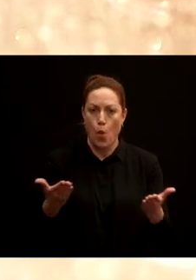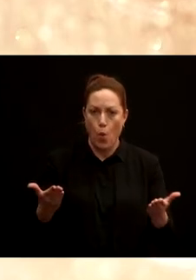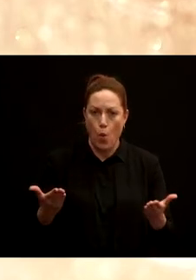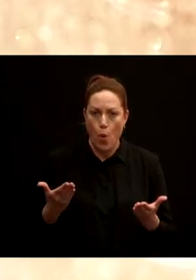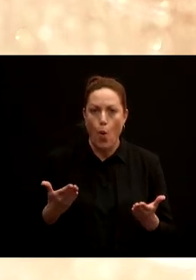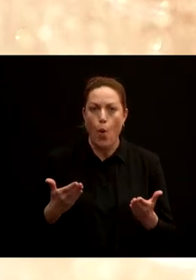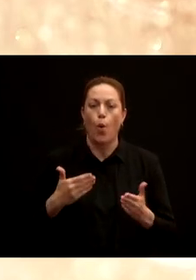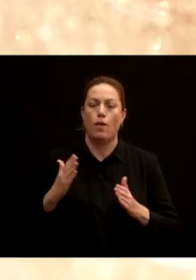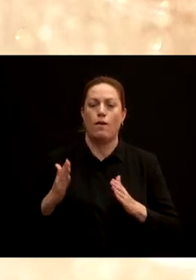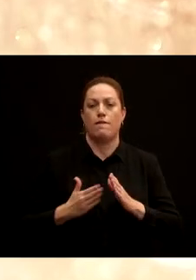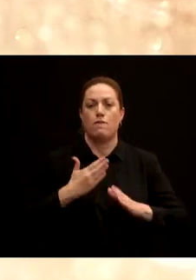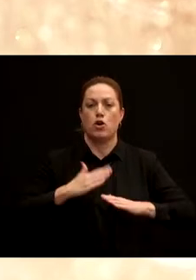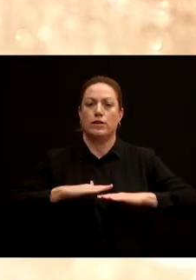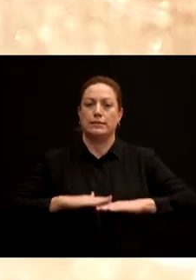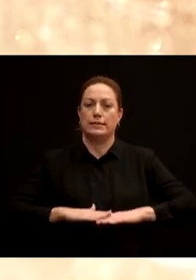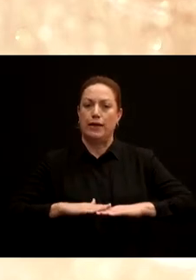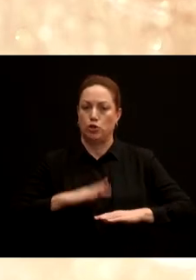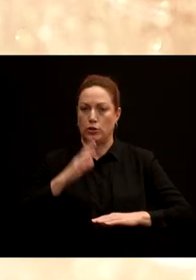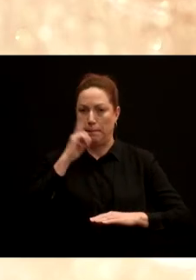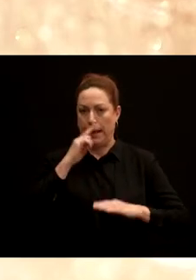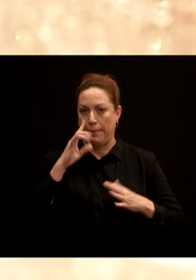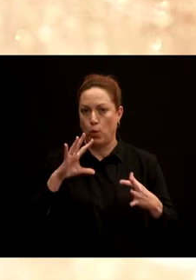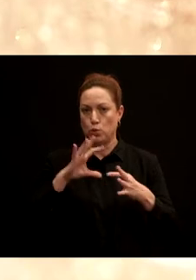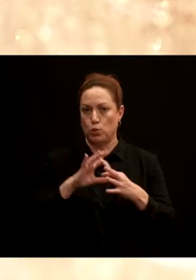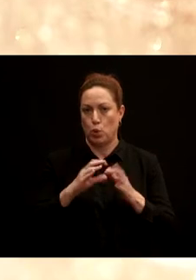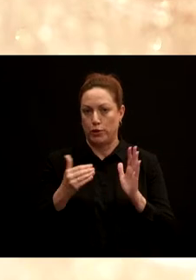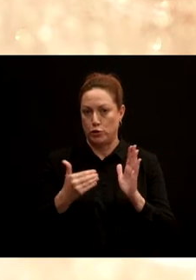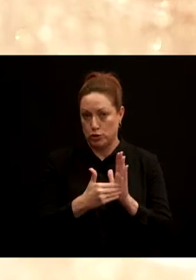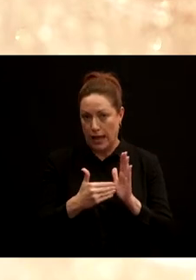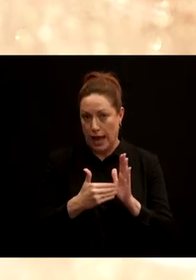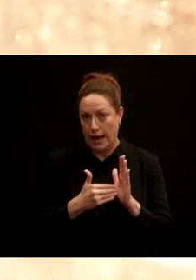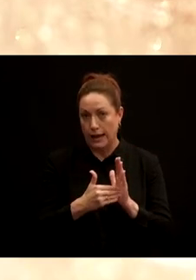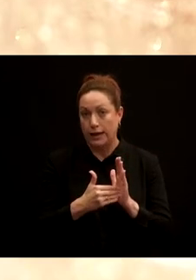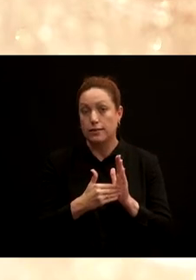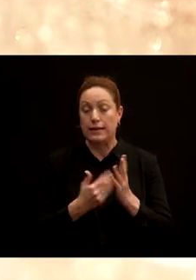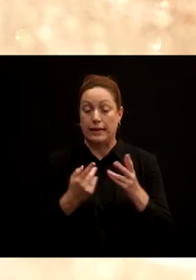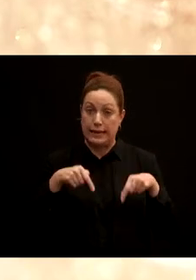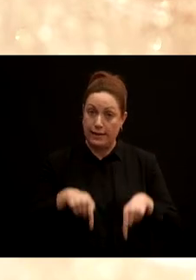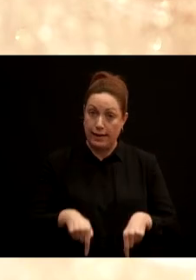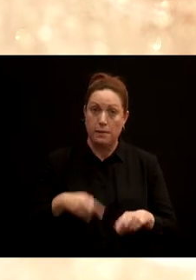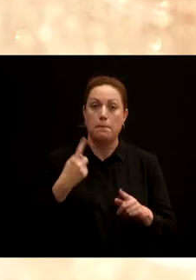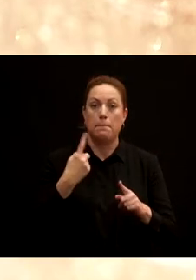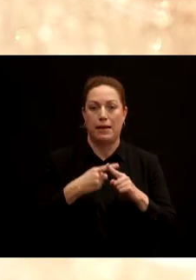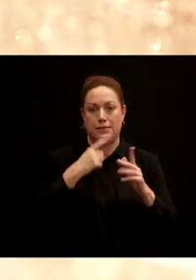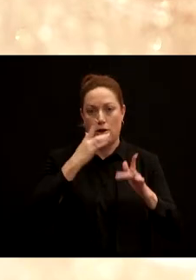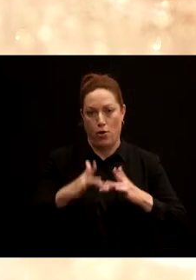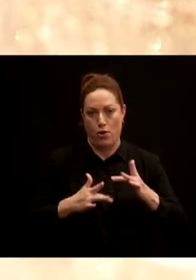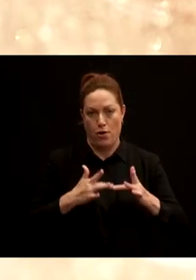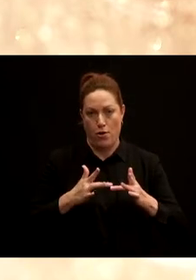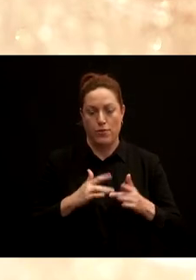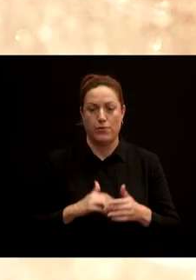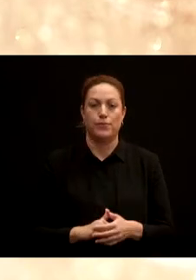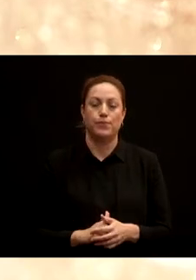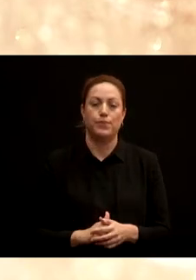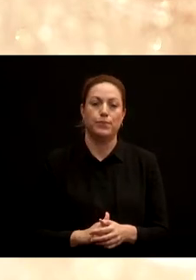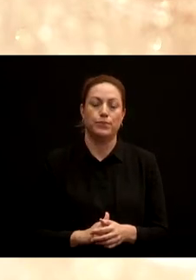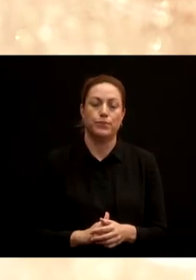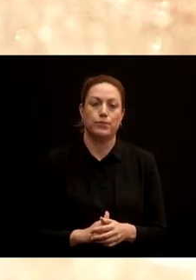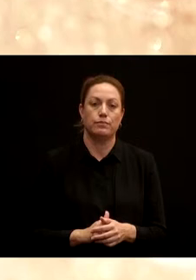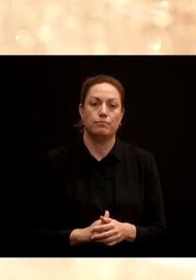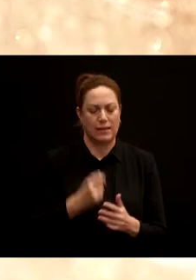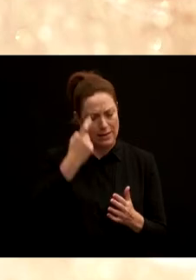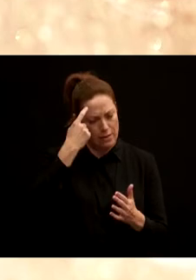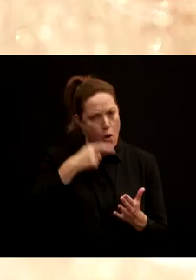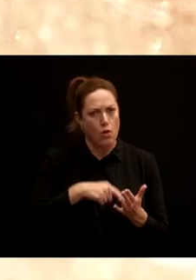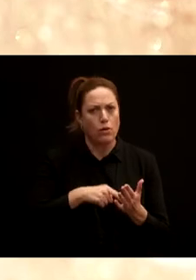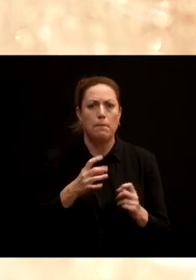and people joining us today in person and online. This acknowledgement is important